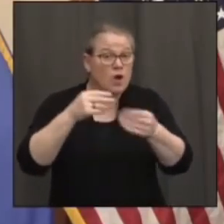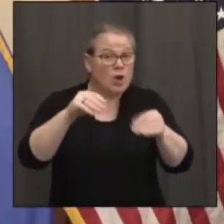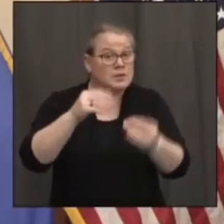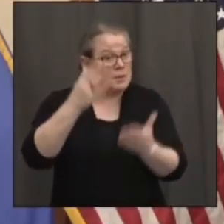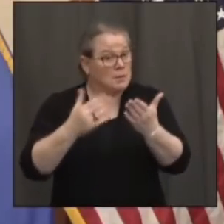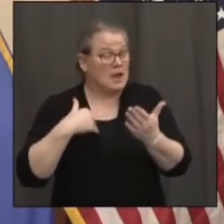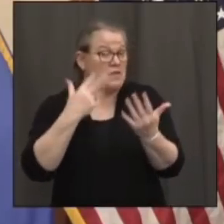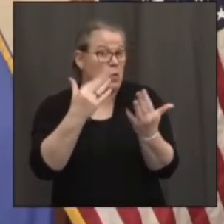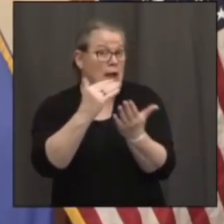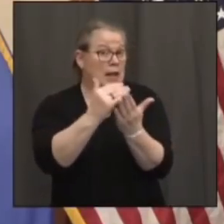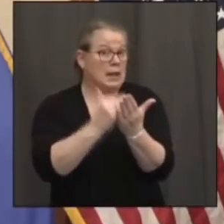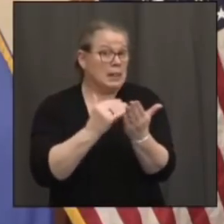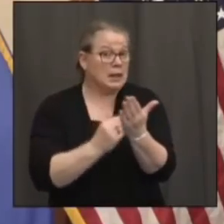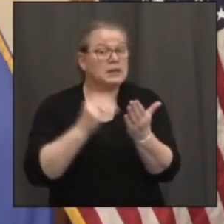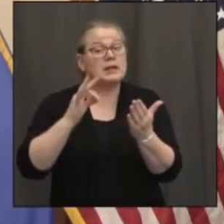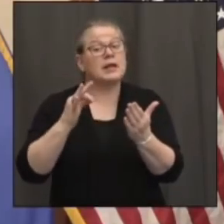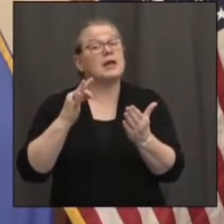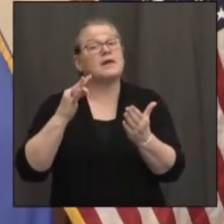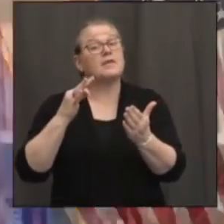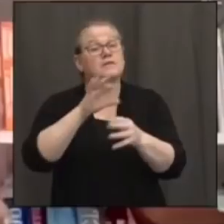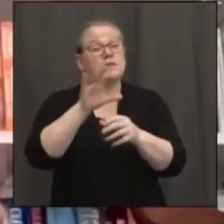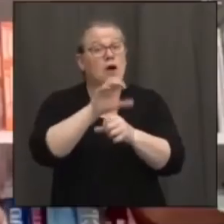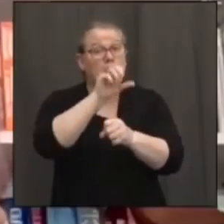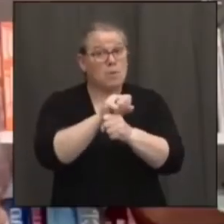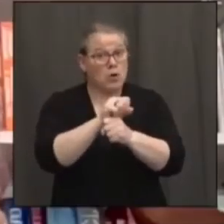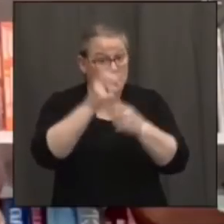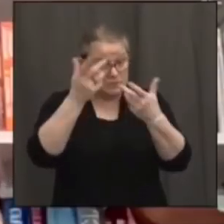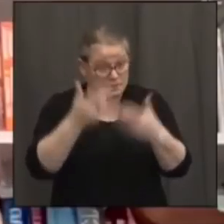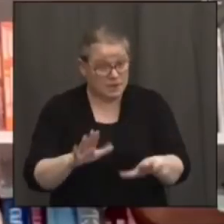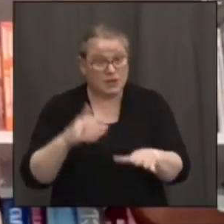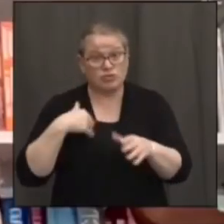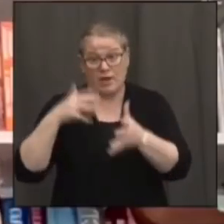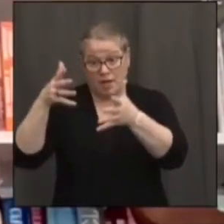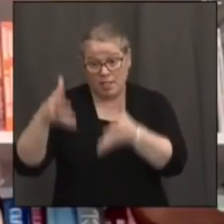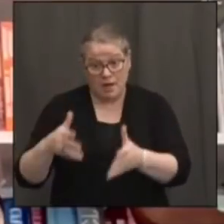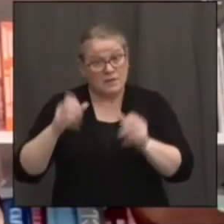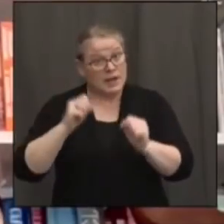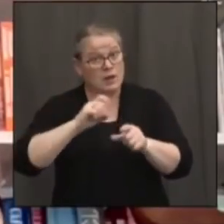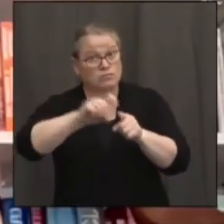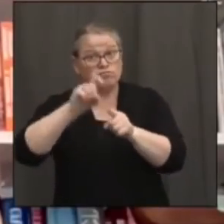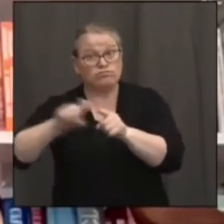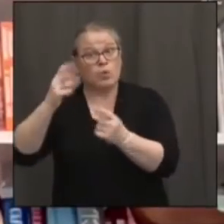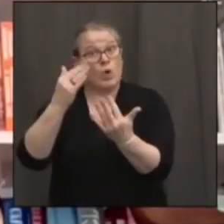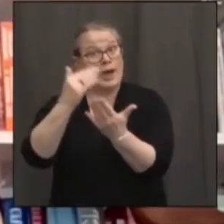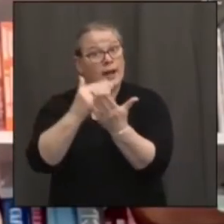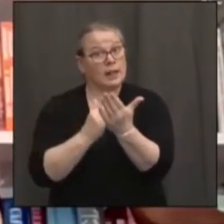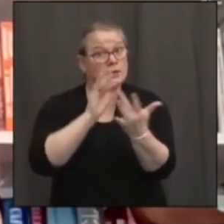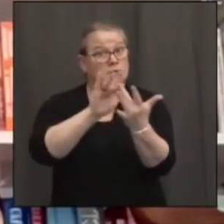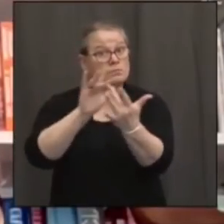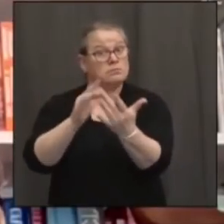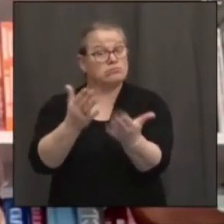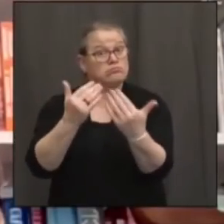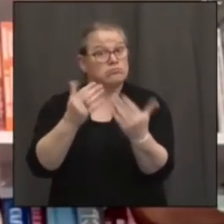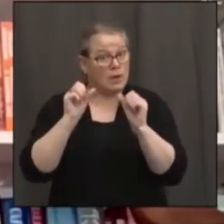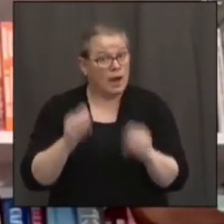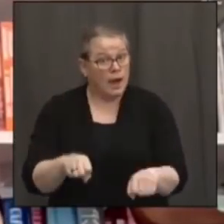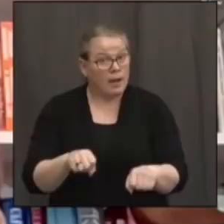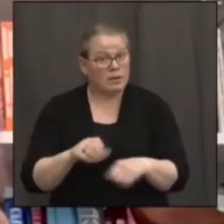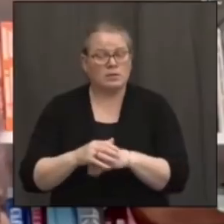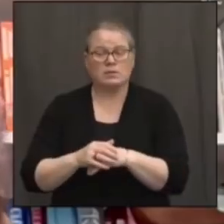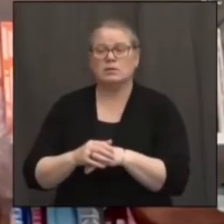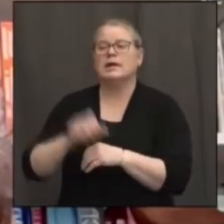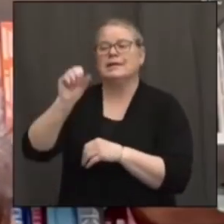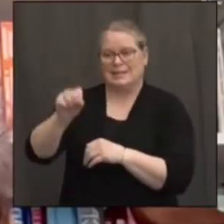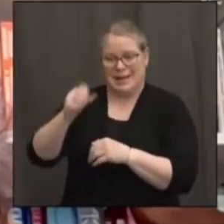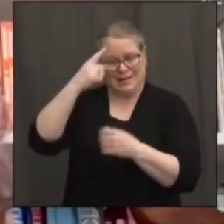list. Yes, as part of the provider agreement, providers are setting up processes to make sure that either